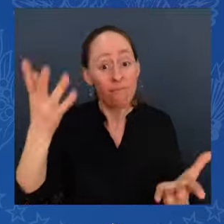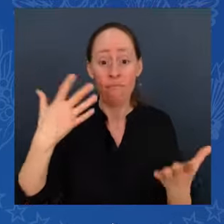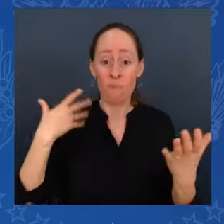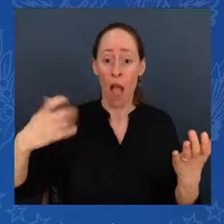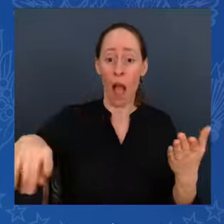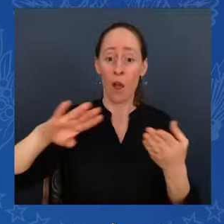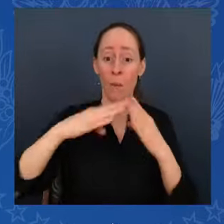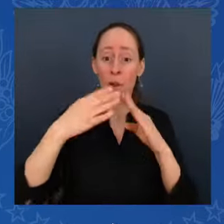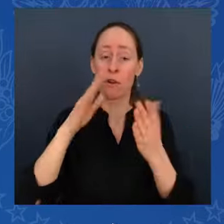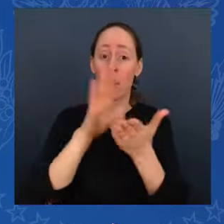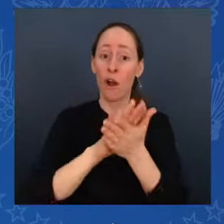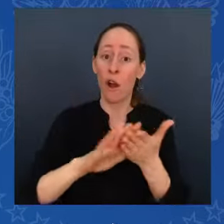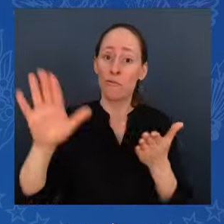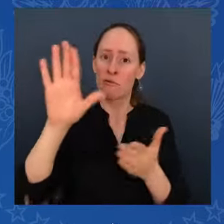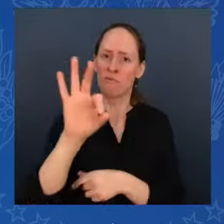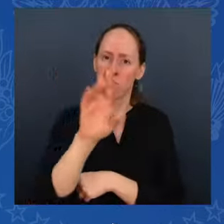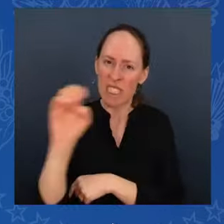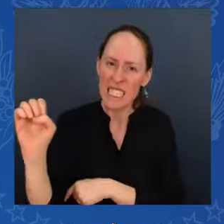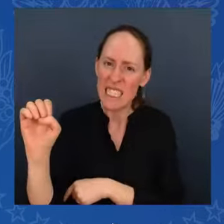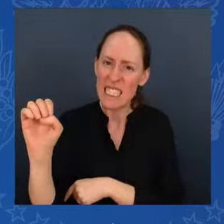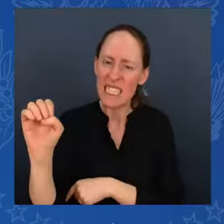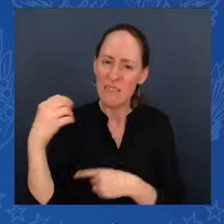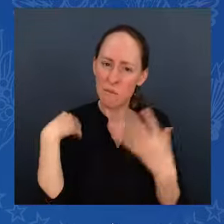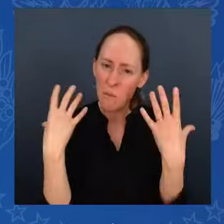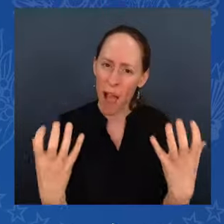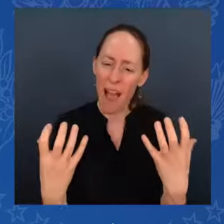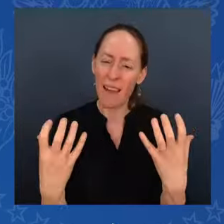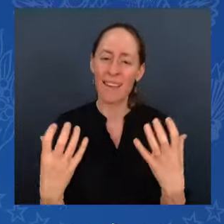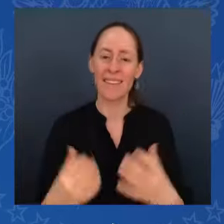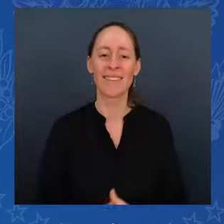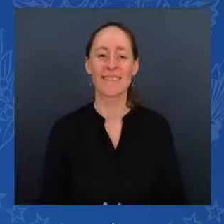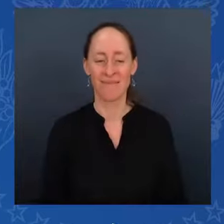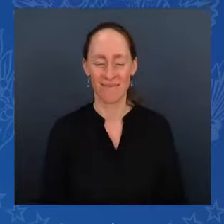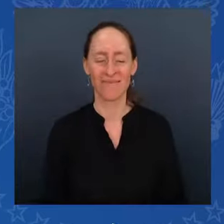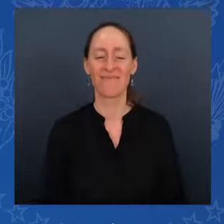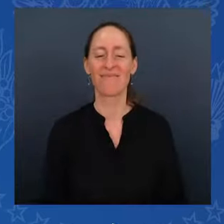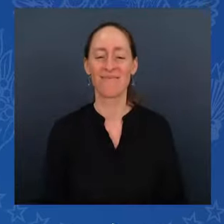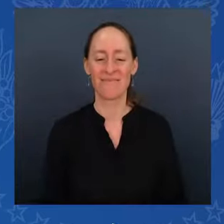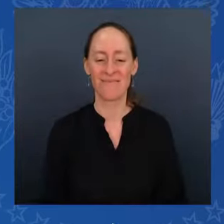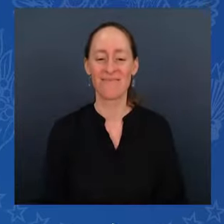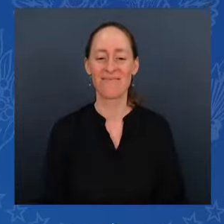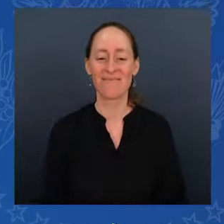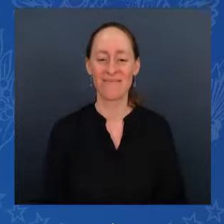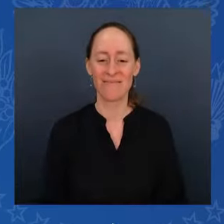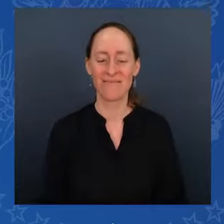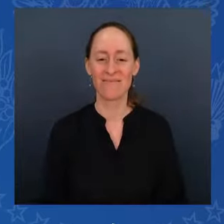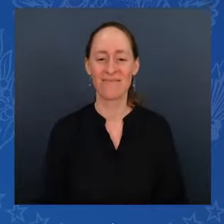So you won't need loans at all. We're cutting half the cost of going to college.